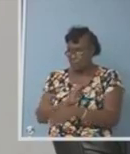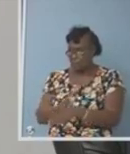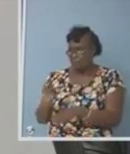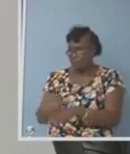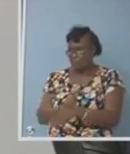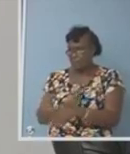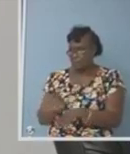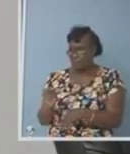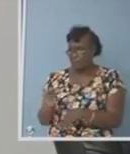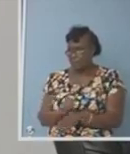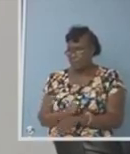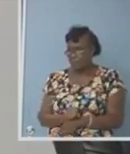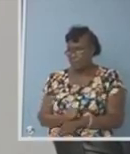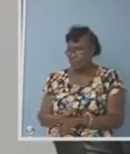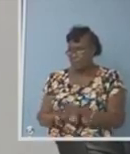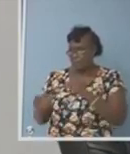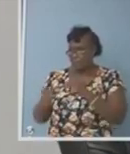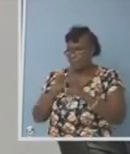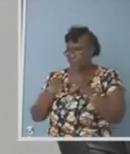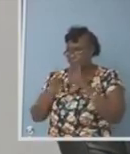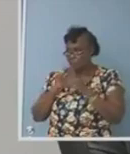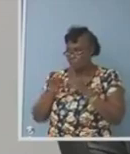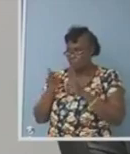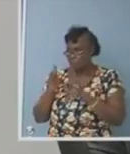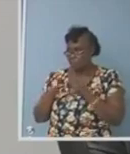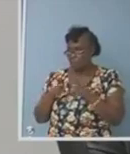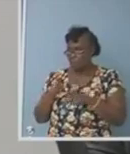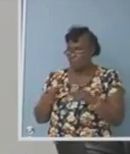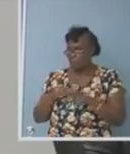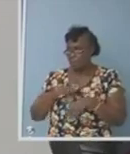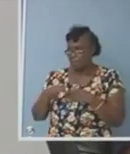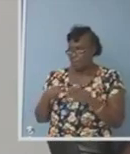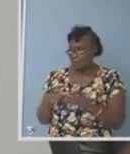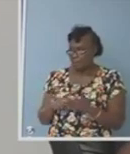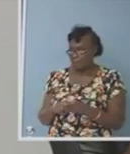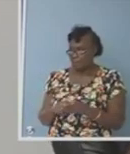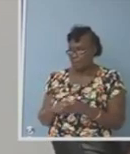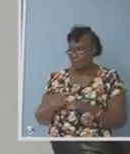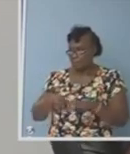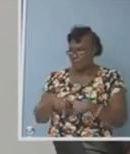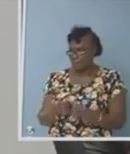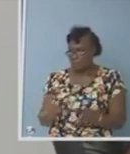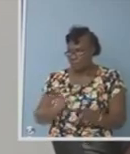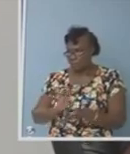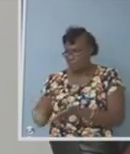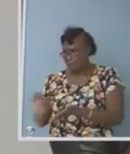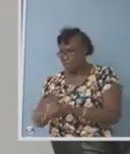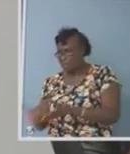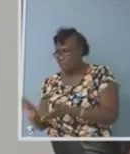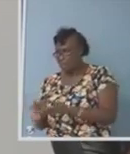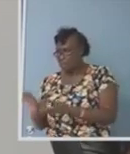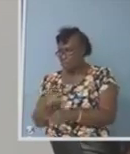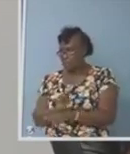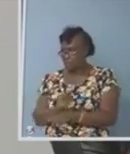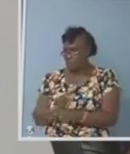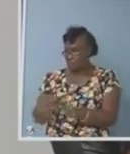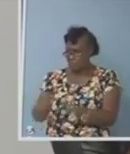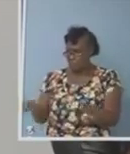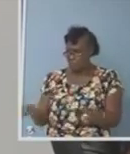workspaces and informing persons with regard to preventative measures in terms of how you sanitize your work areas and